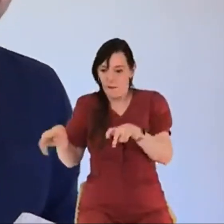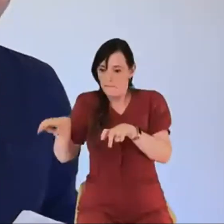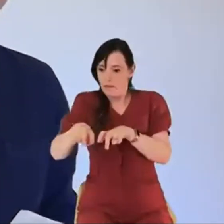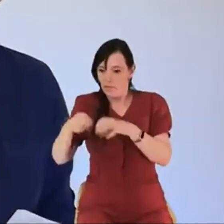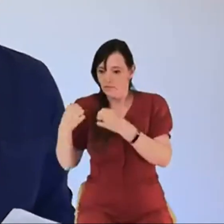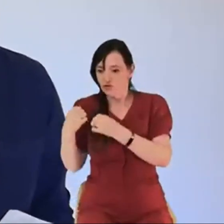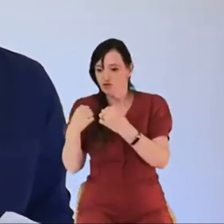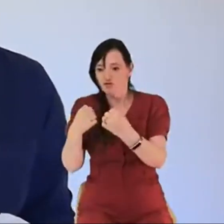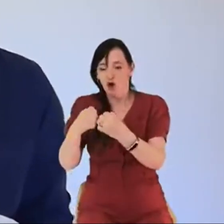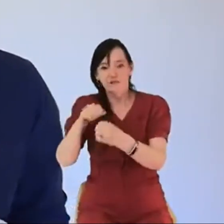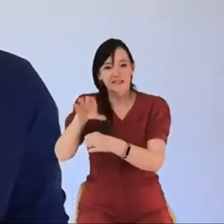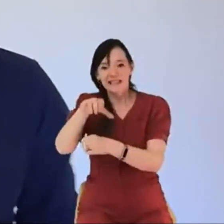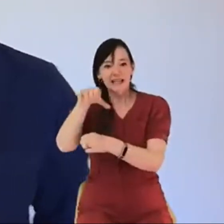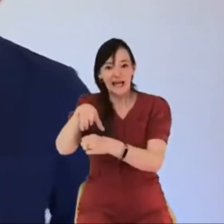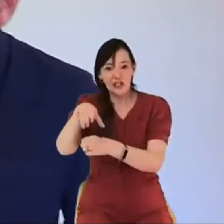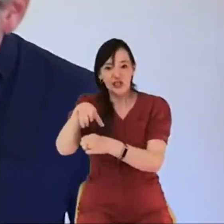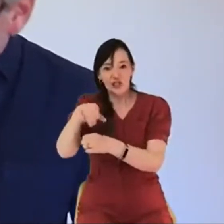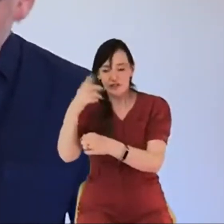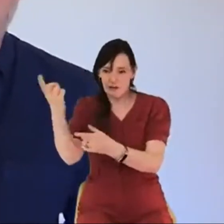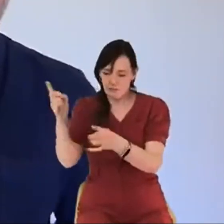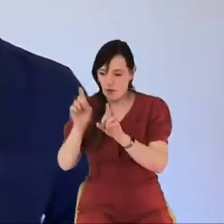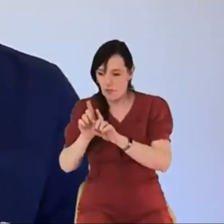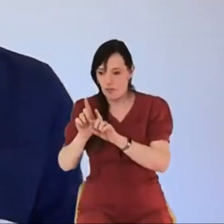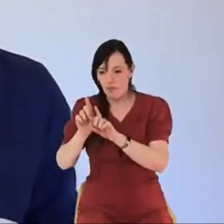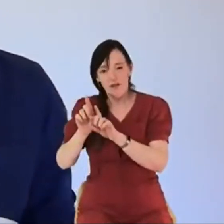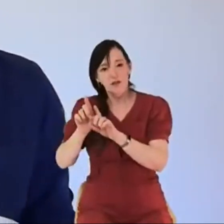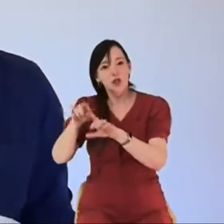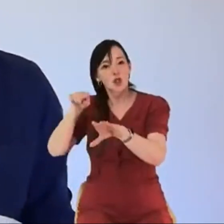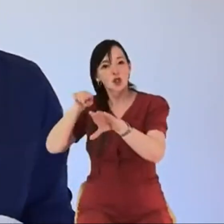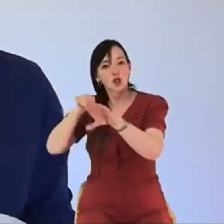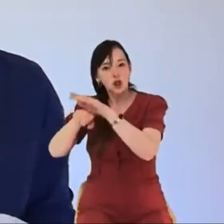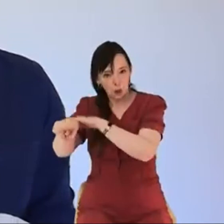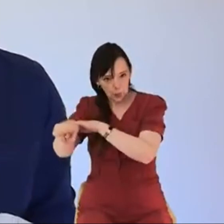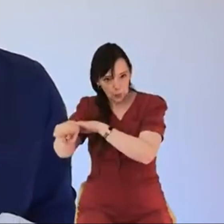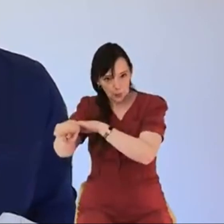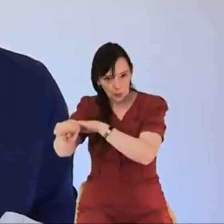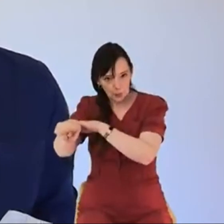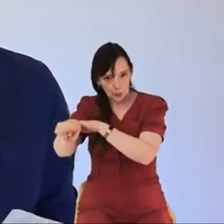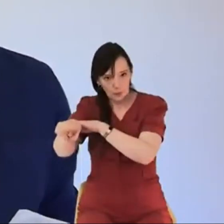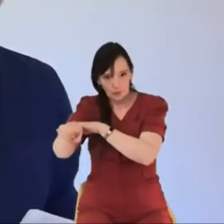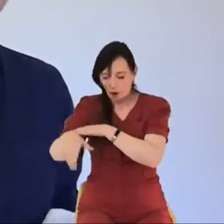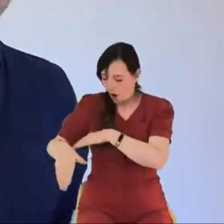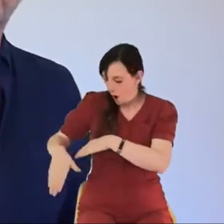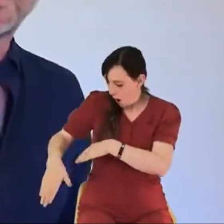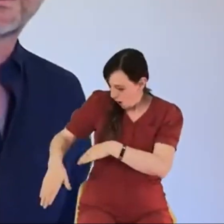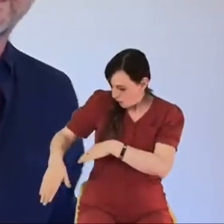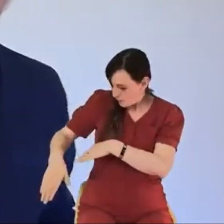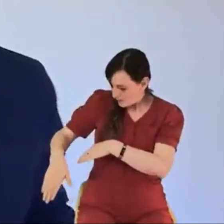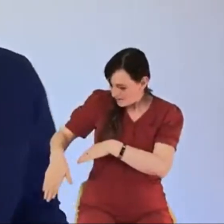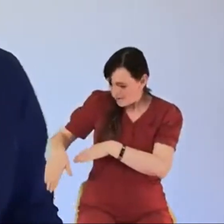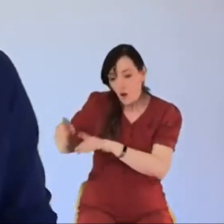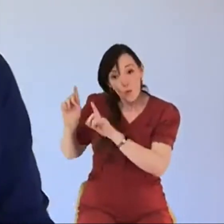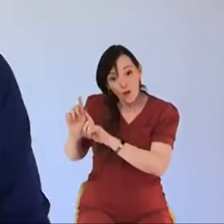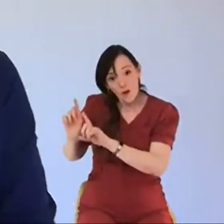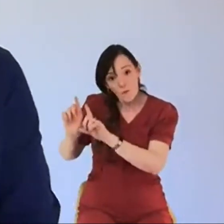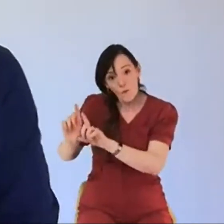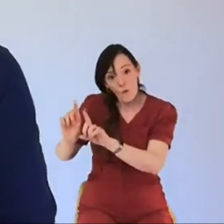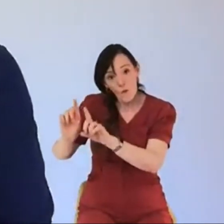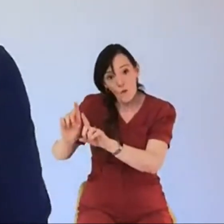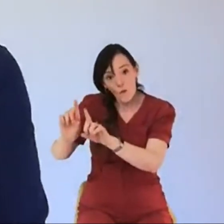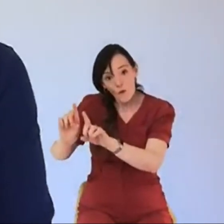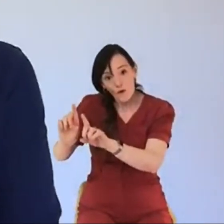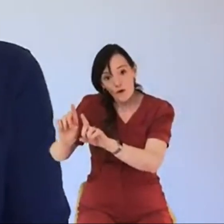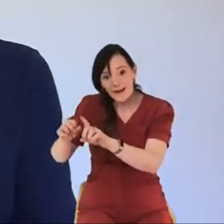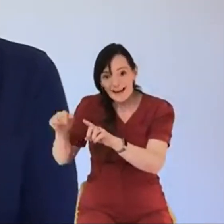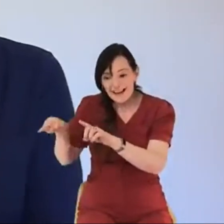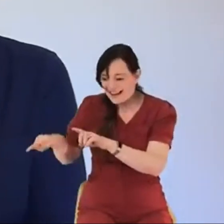the right train in the underground he held my hand when we got to st john's wood he led me through